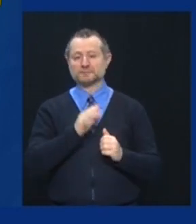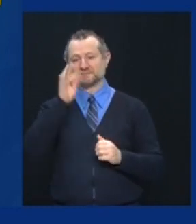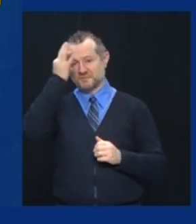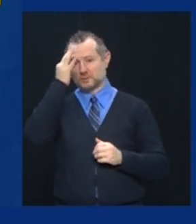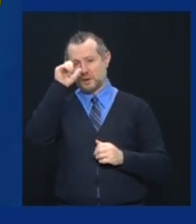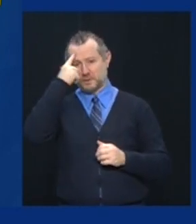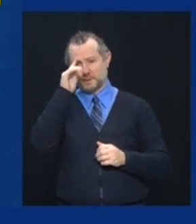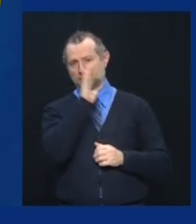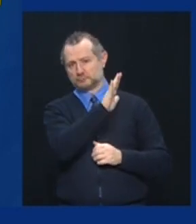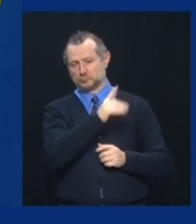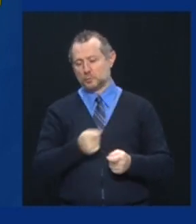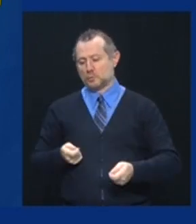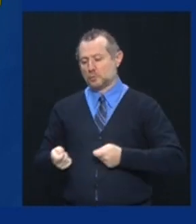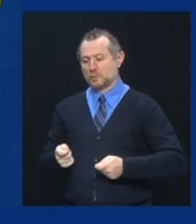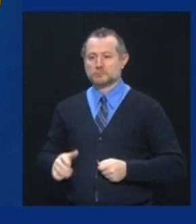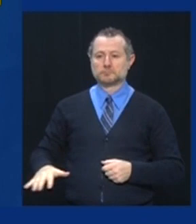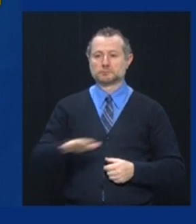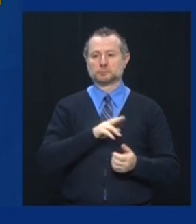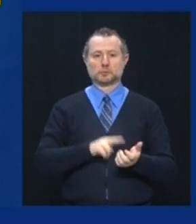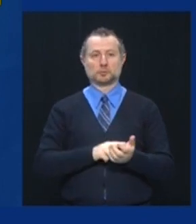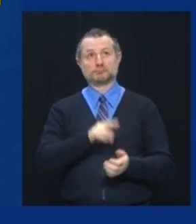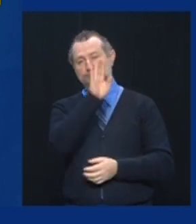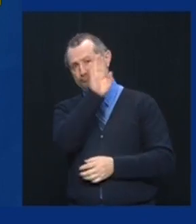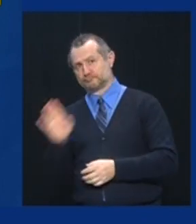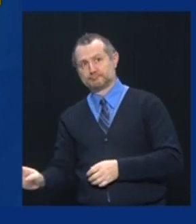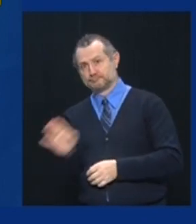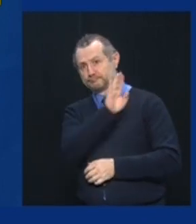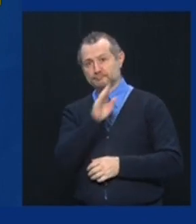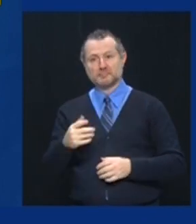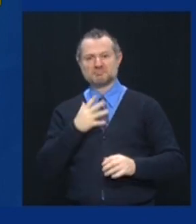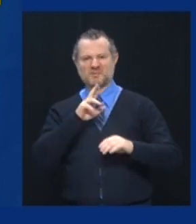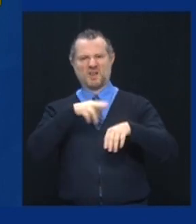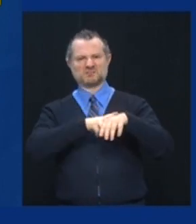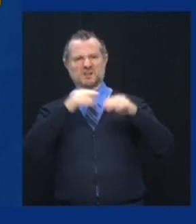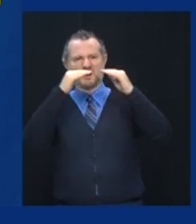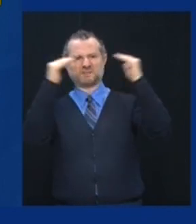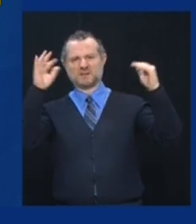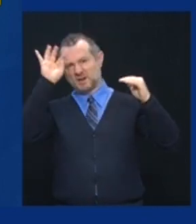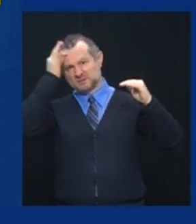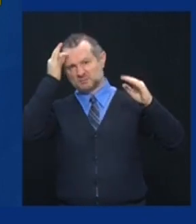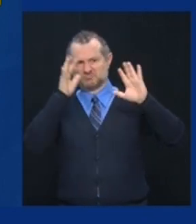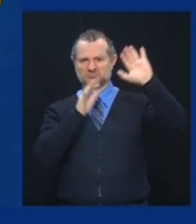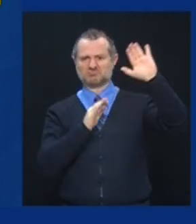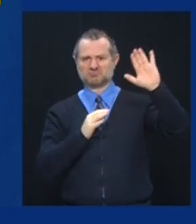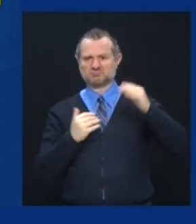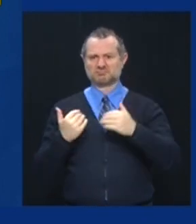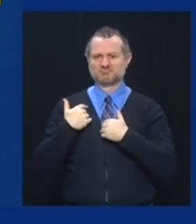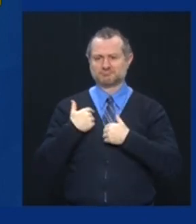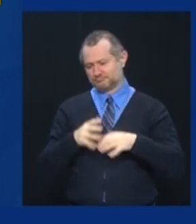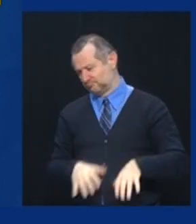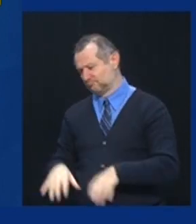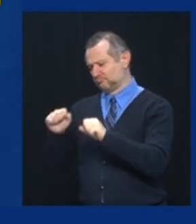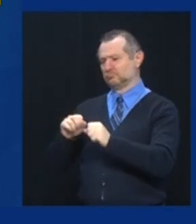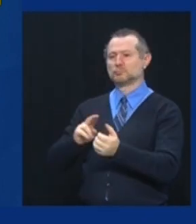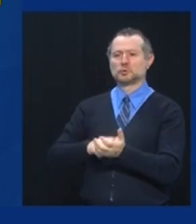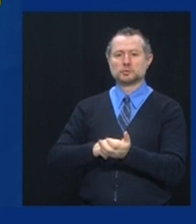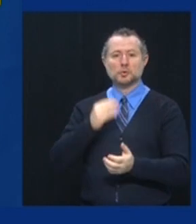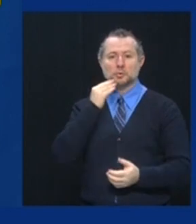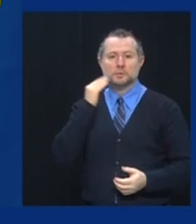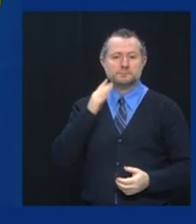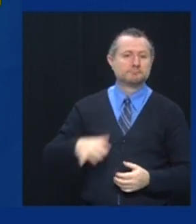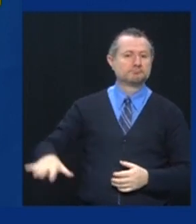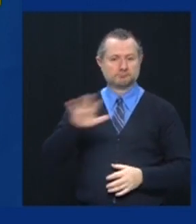a national federal program where they said, we'll do the nursing homes and we'll contract nationally